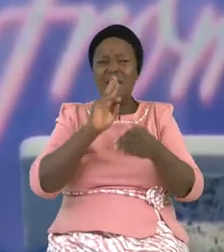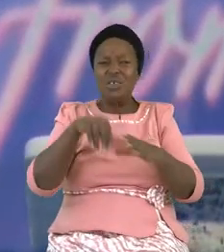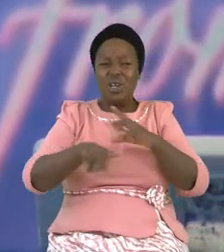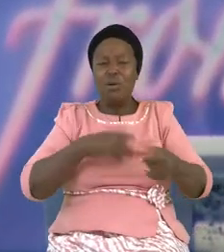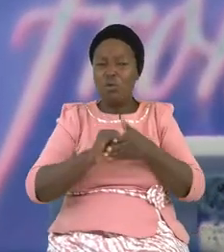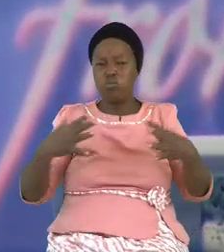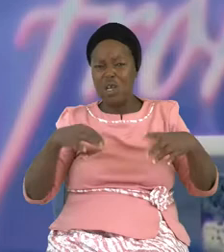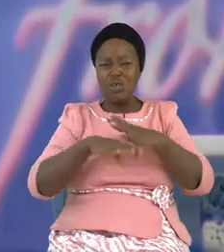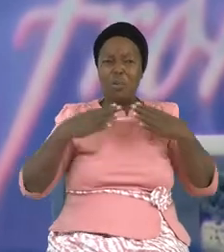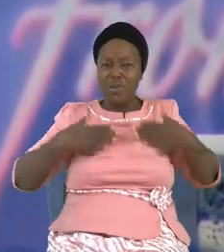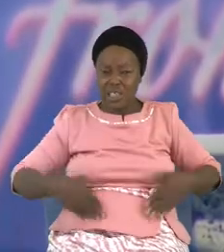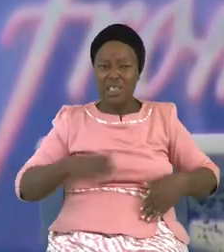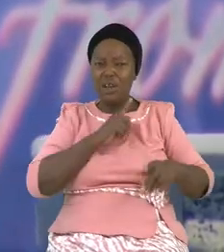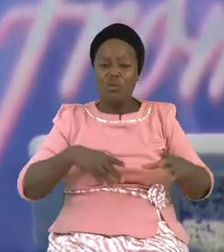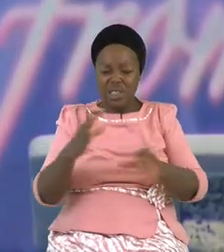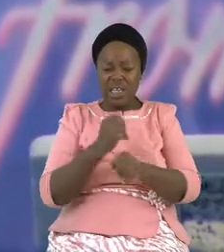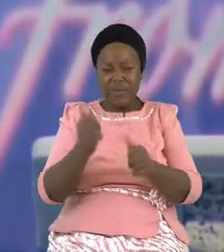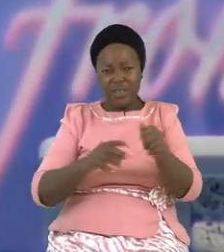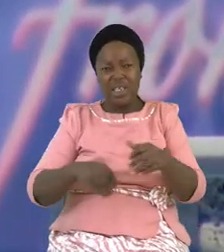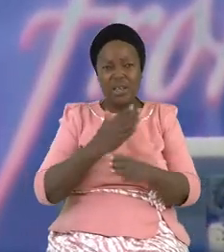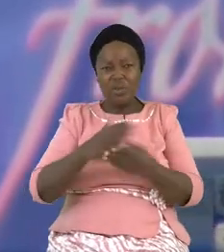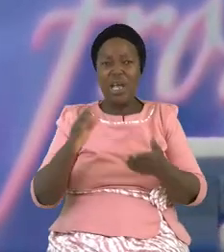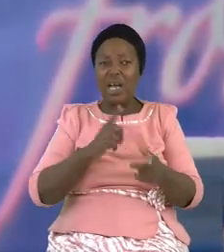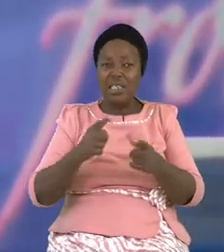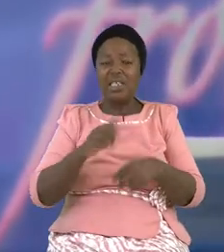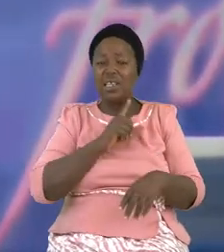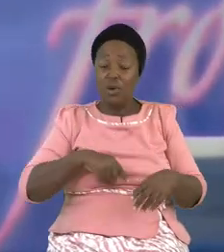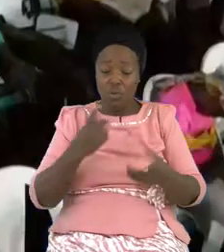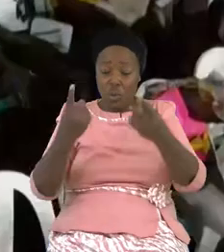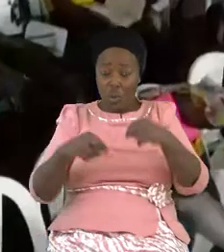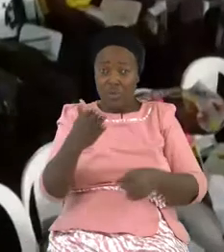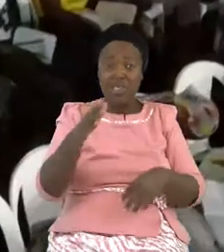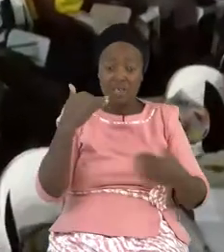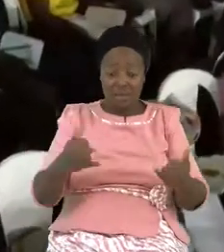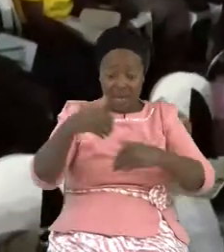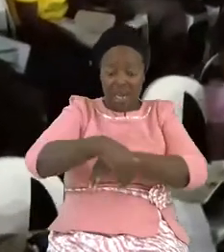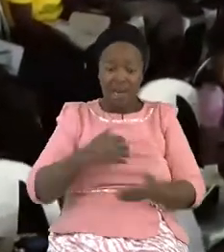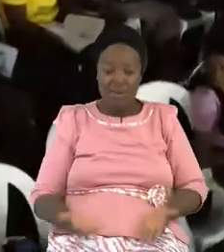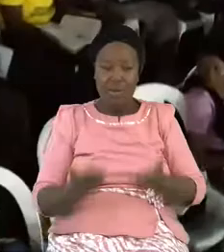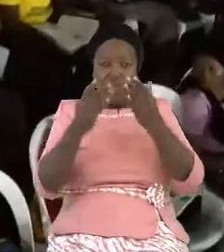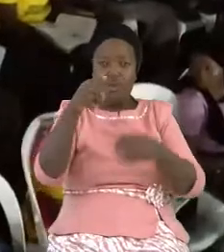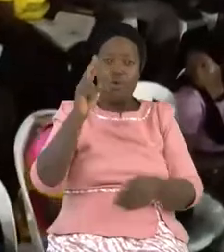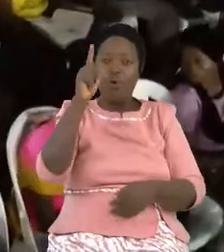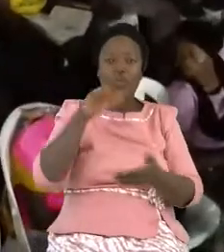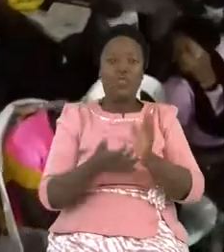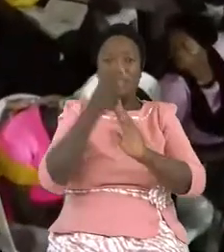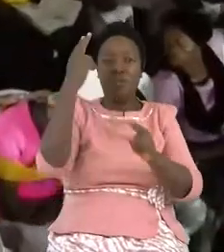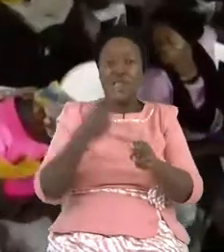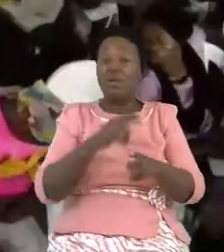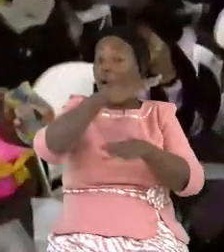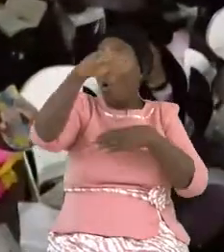will come there tonight, raise you up in Jesus' name. All